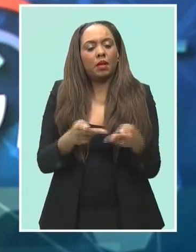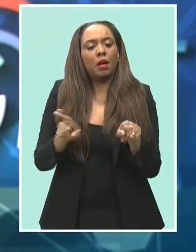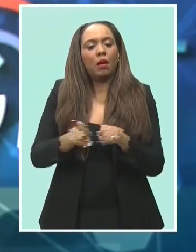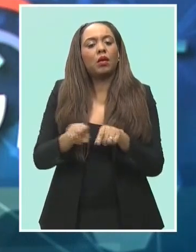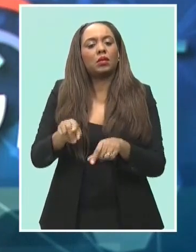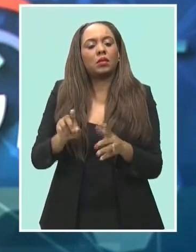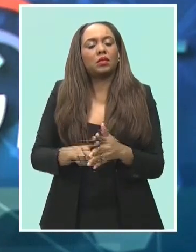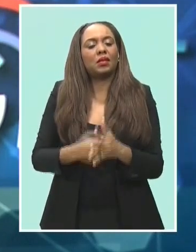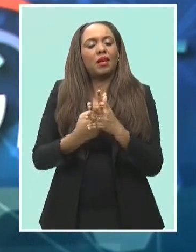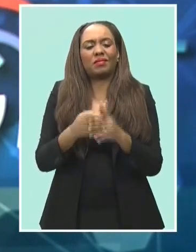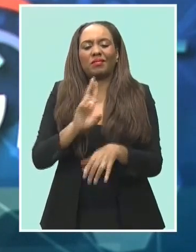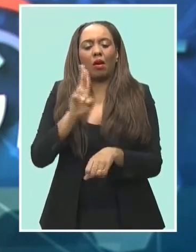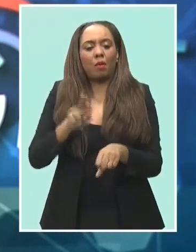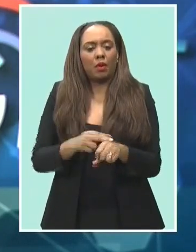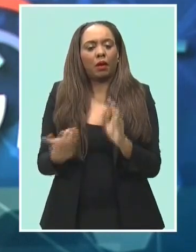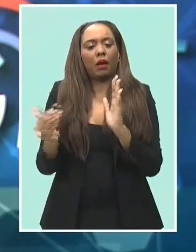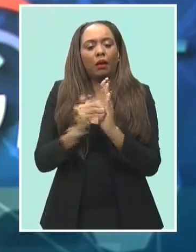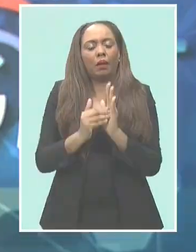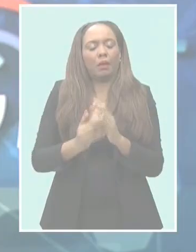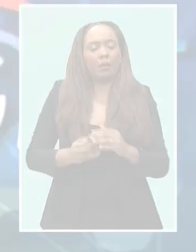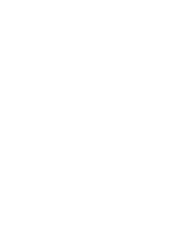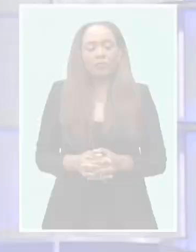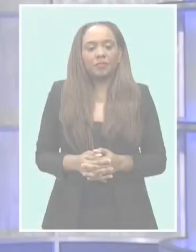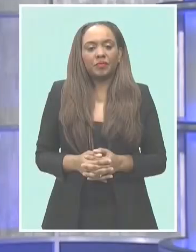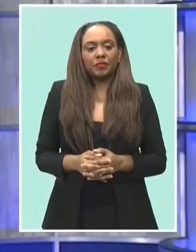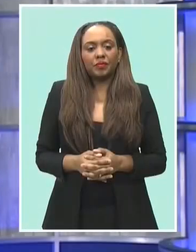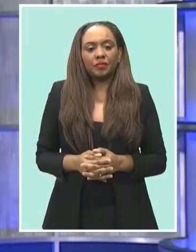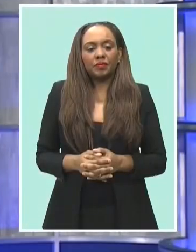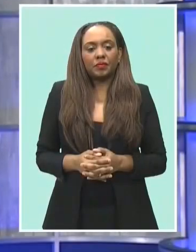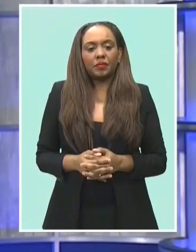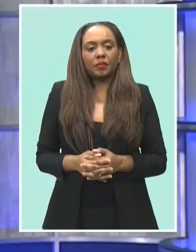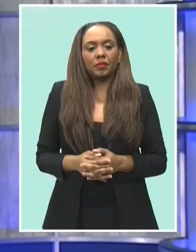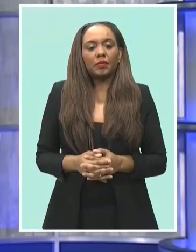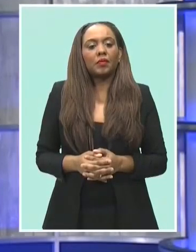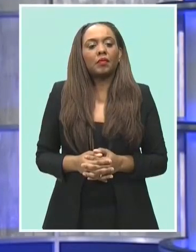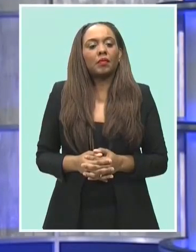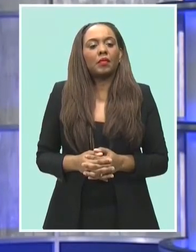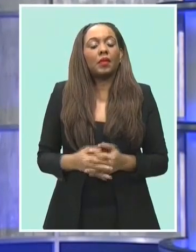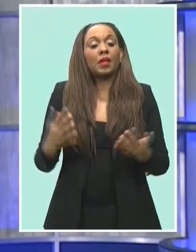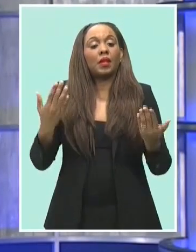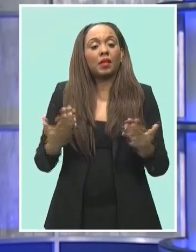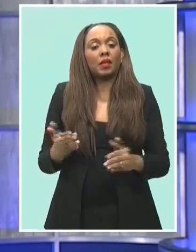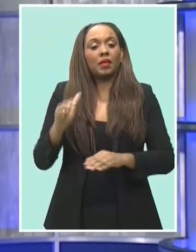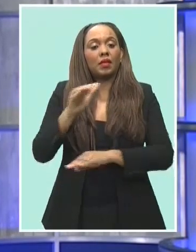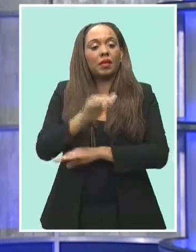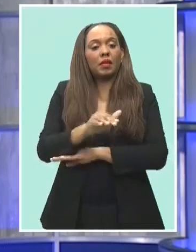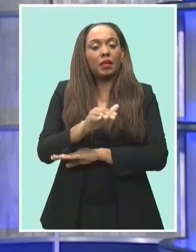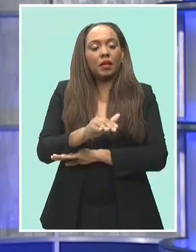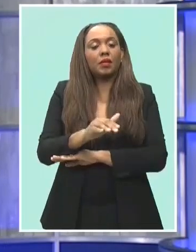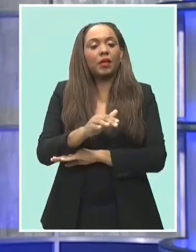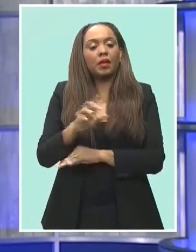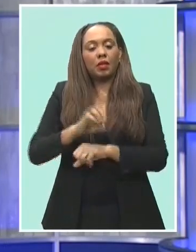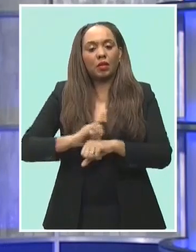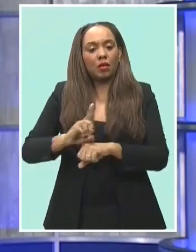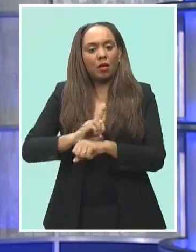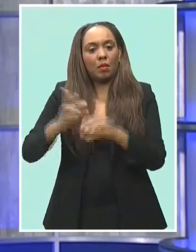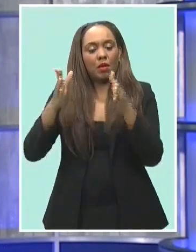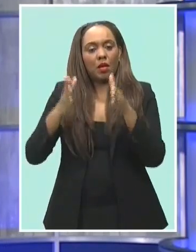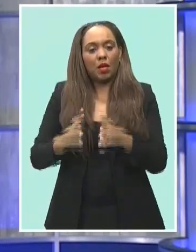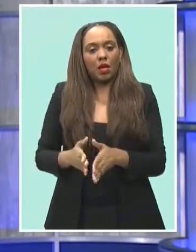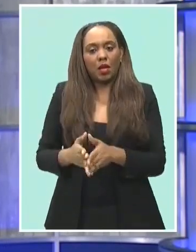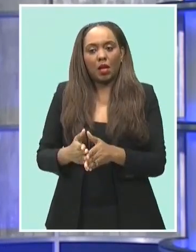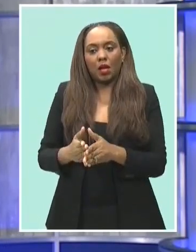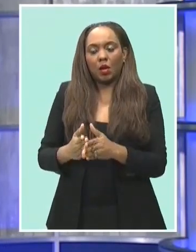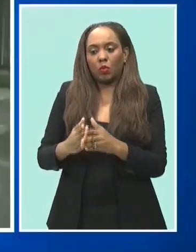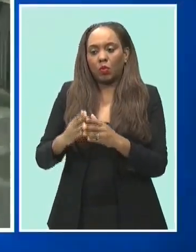pharmacy has also resumed normal operations. Well, Dominicans were in watch mode up to 4 this evening. Although weaker